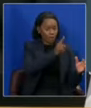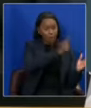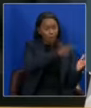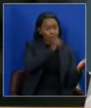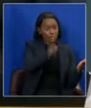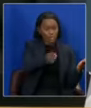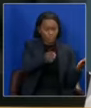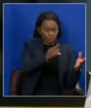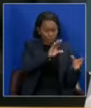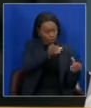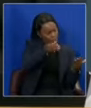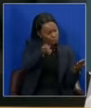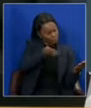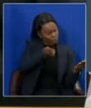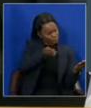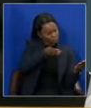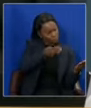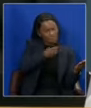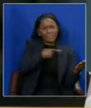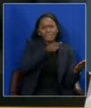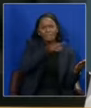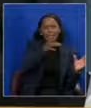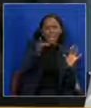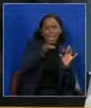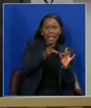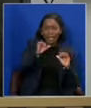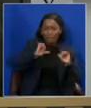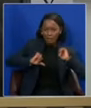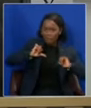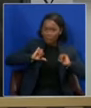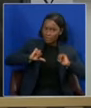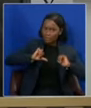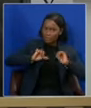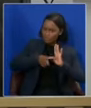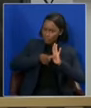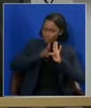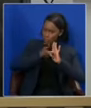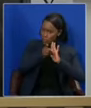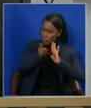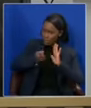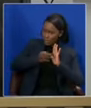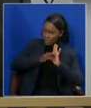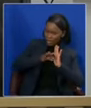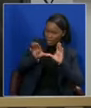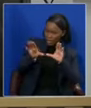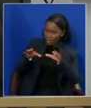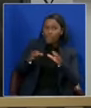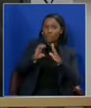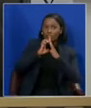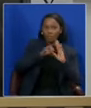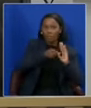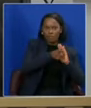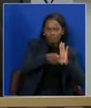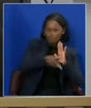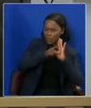the individual detectives who are working on the dockets. You're not reviewing performance of the individuals.